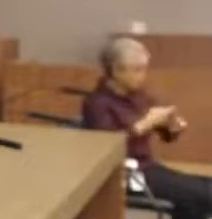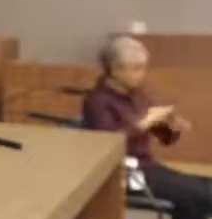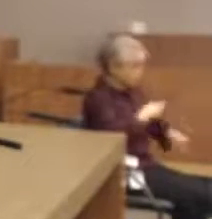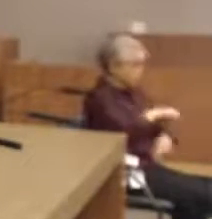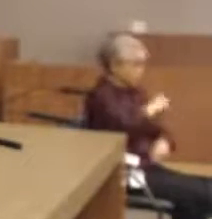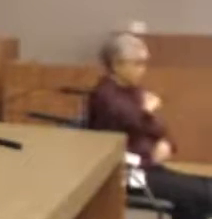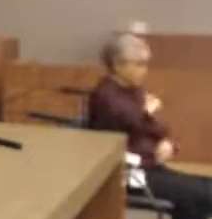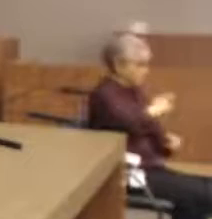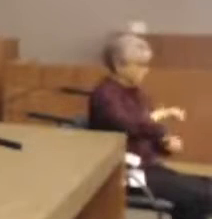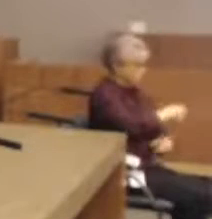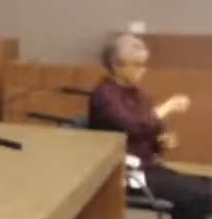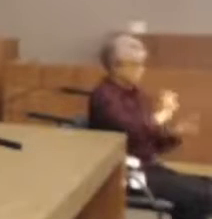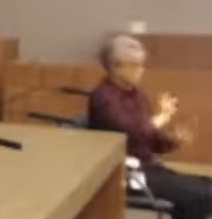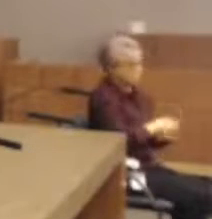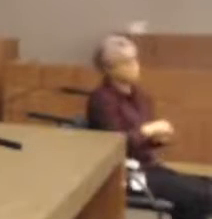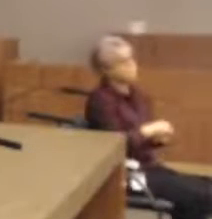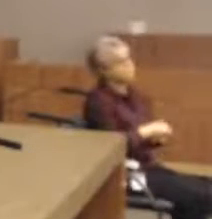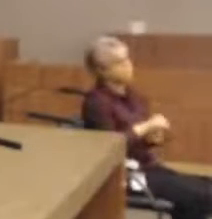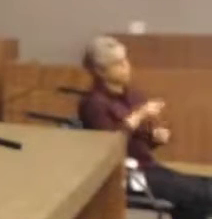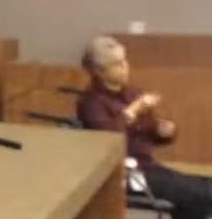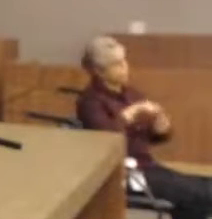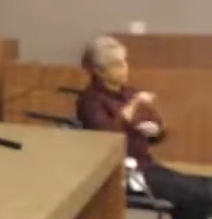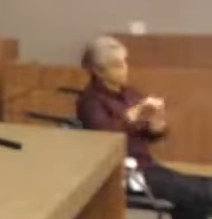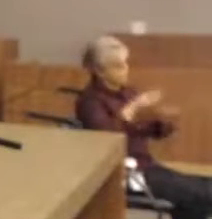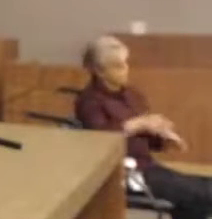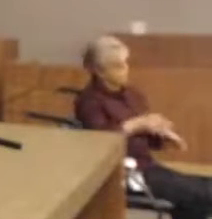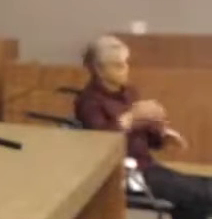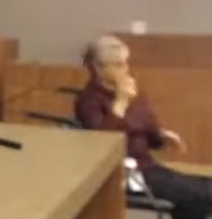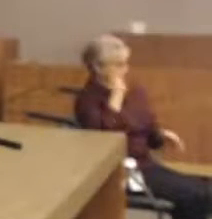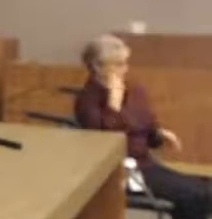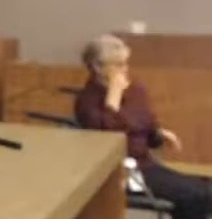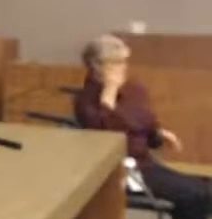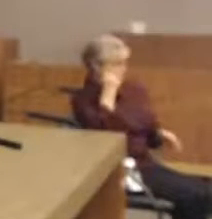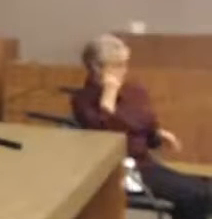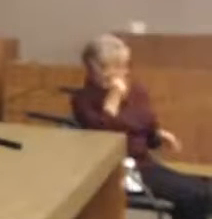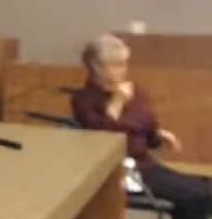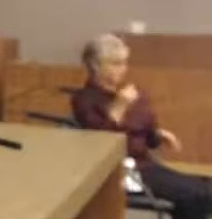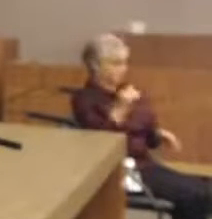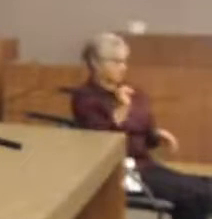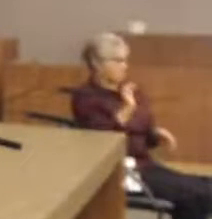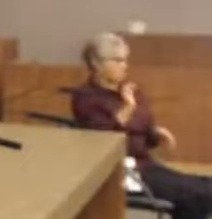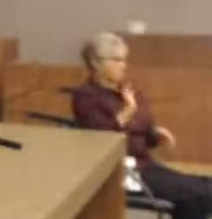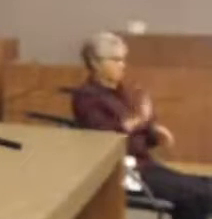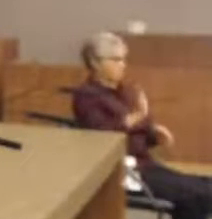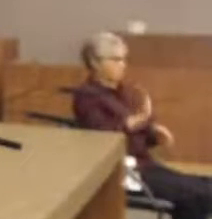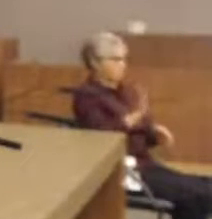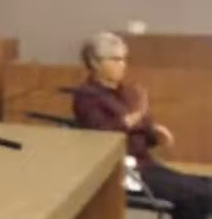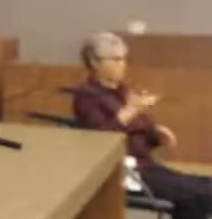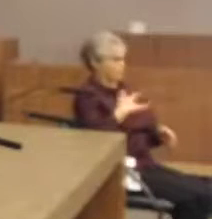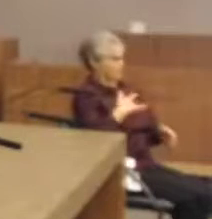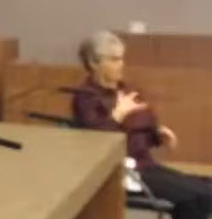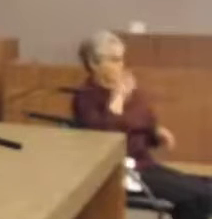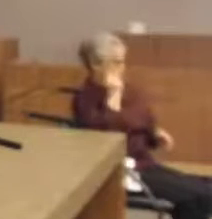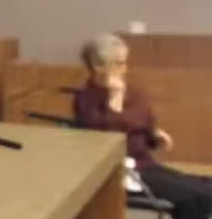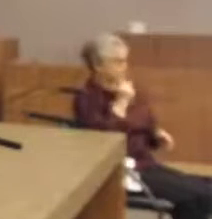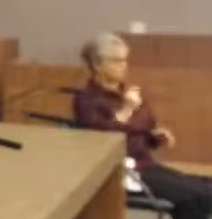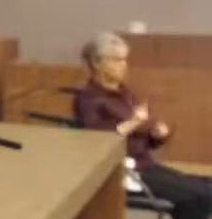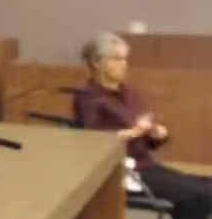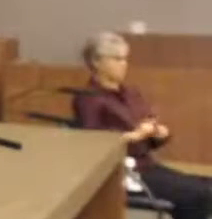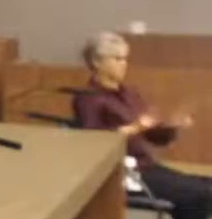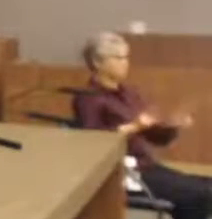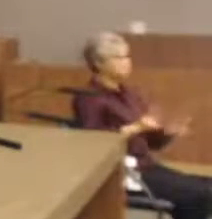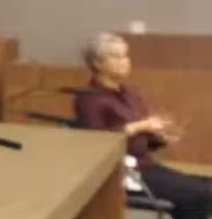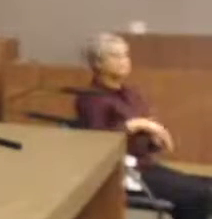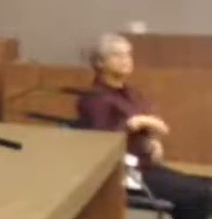place. So it's really important for law enforcement and interviewers and crisis counselors to